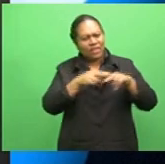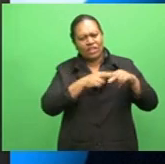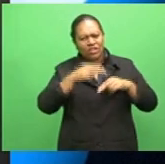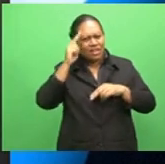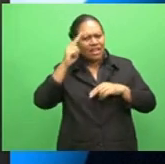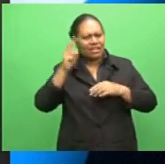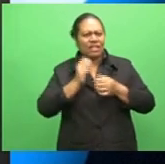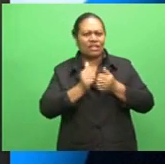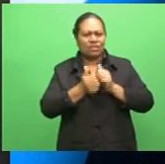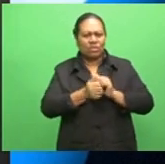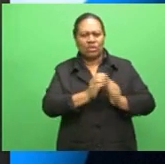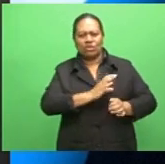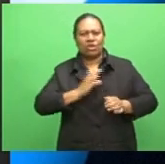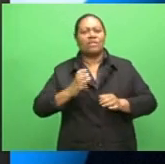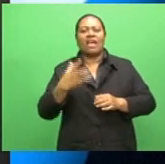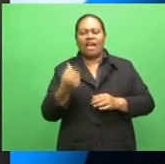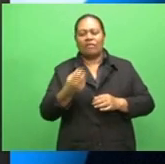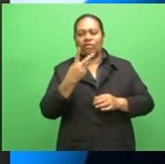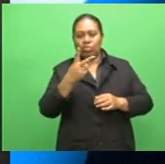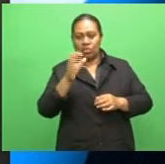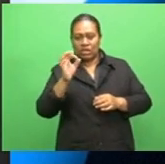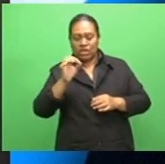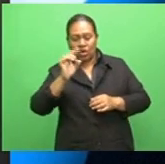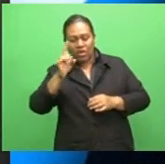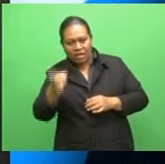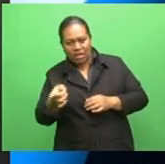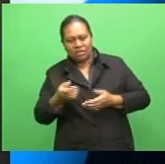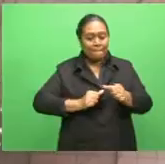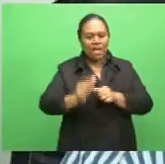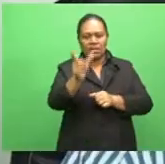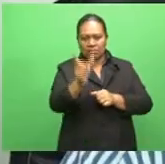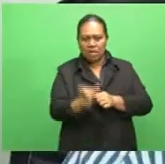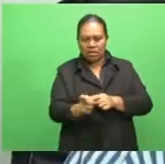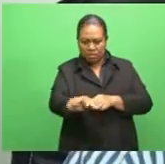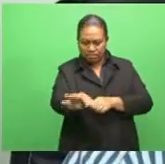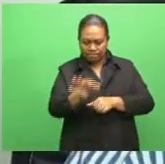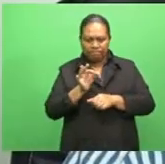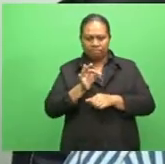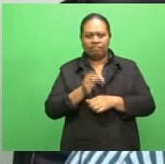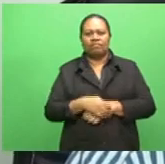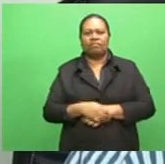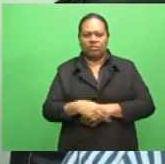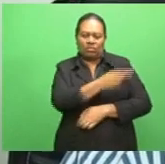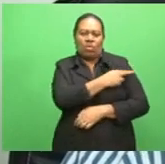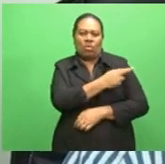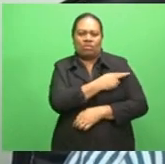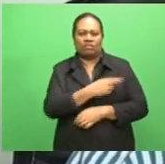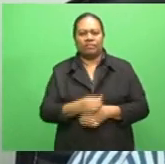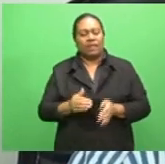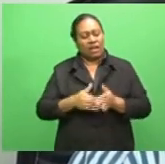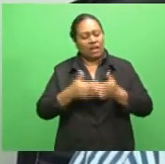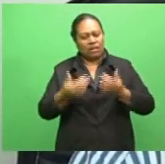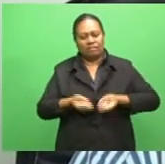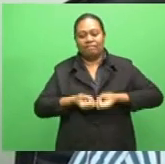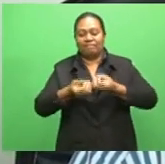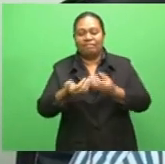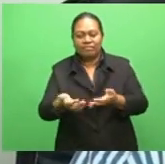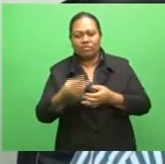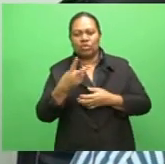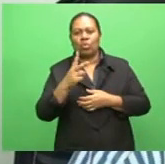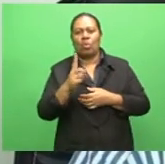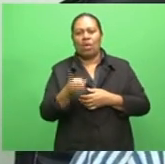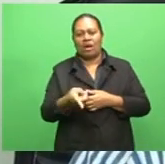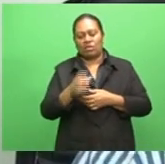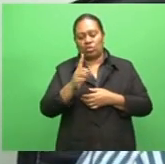Commission has allocated $200,000 for the Fiji Pearls coach. Netball Fiji have been allocated $200,000